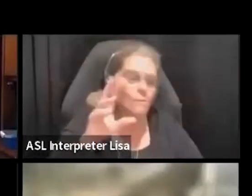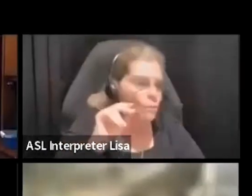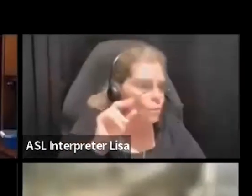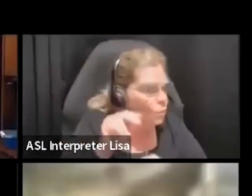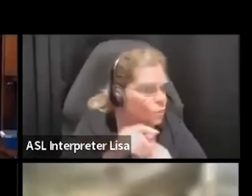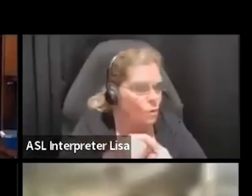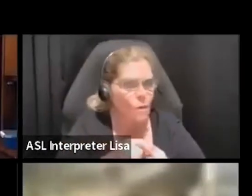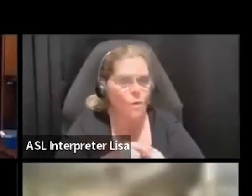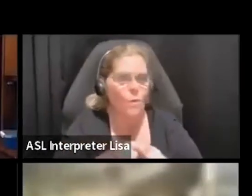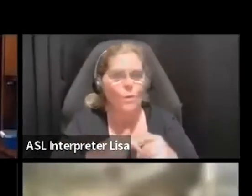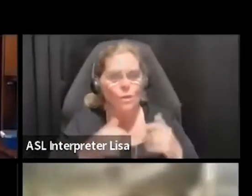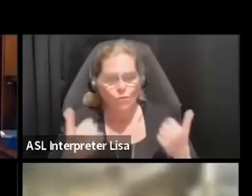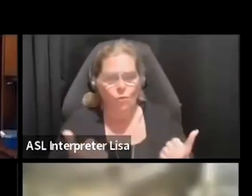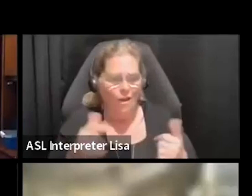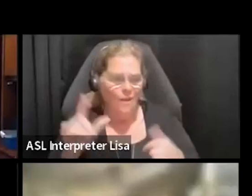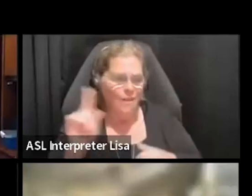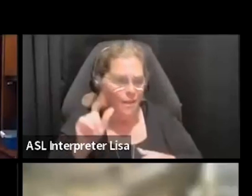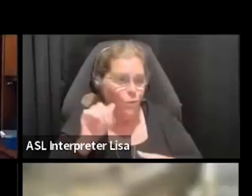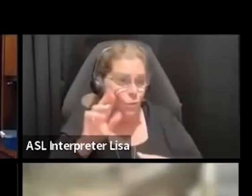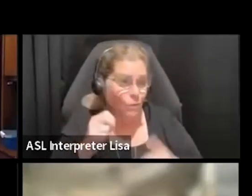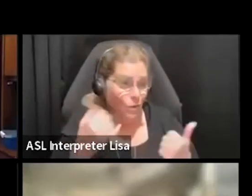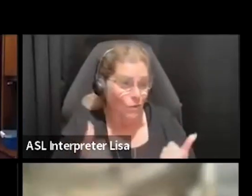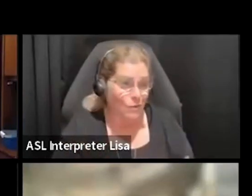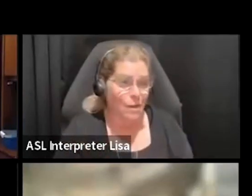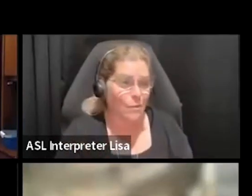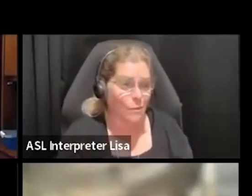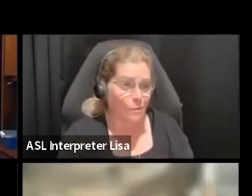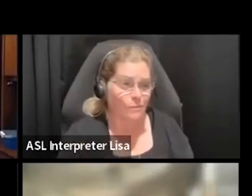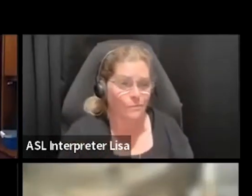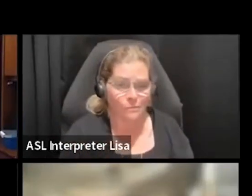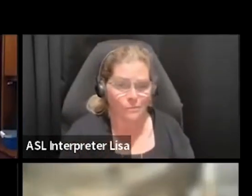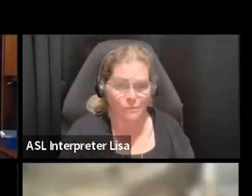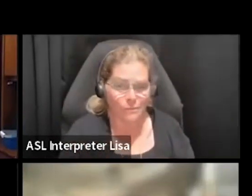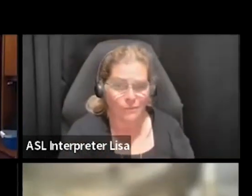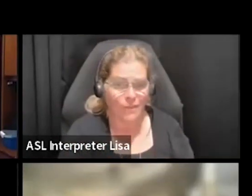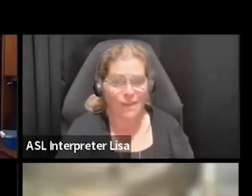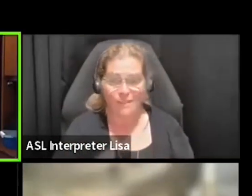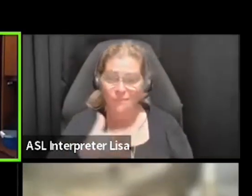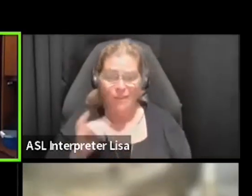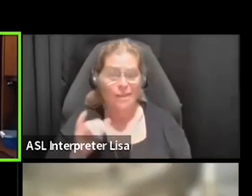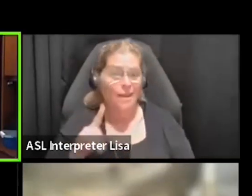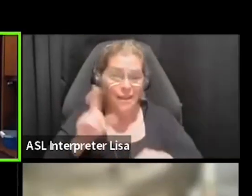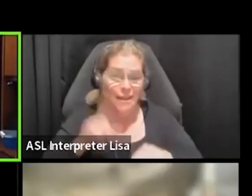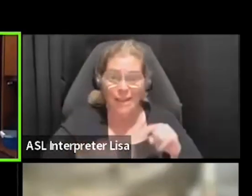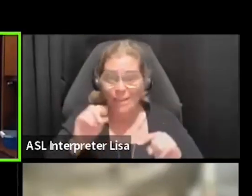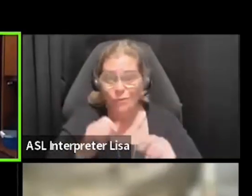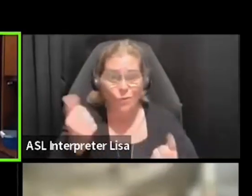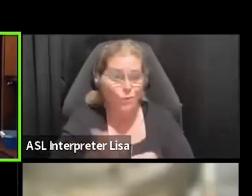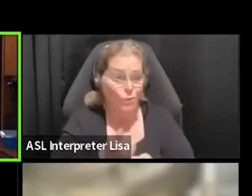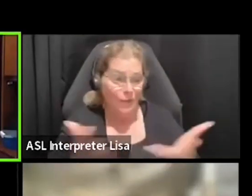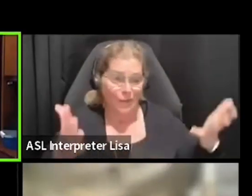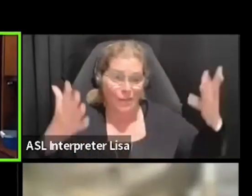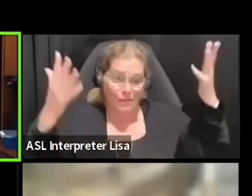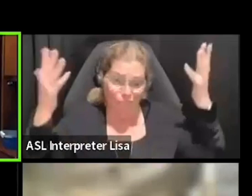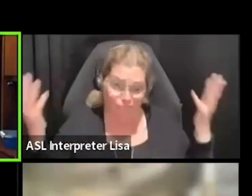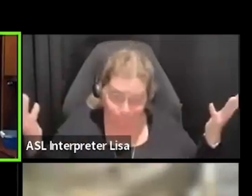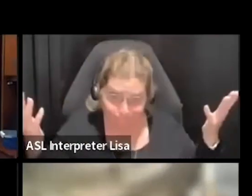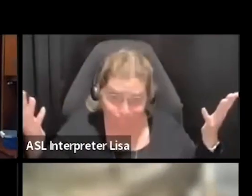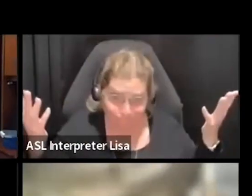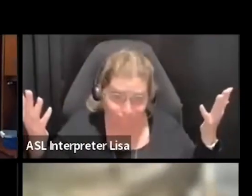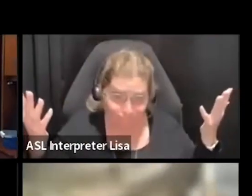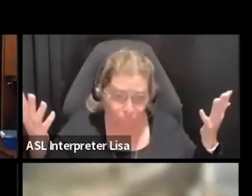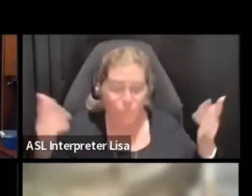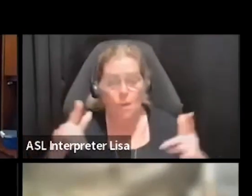that space right now where there's a feeling of there's nothing we can do about it. And yet resources